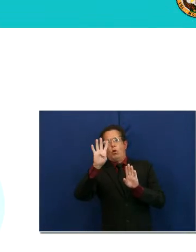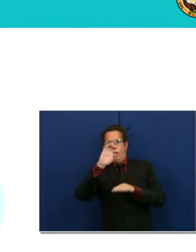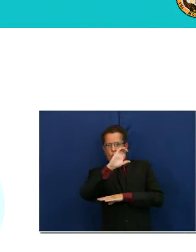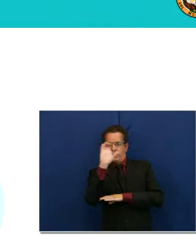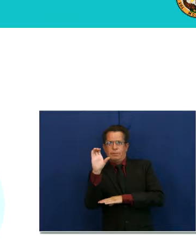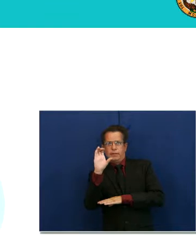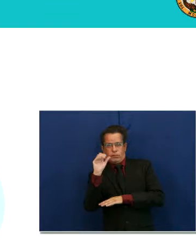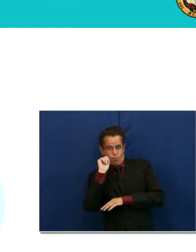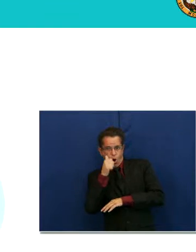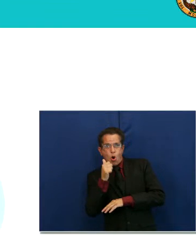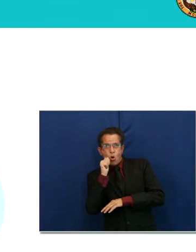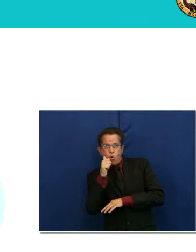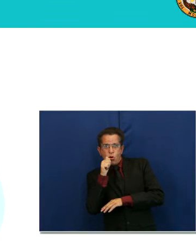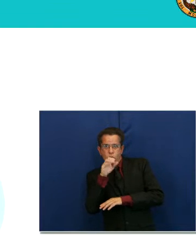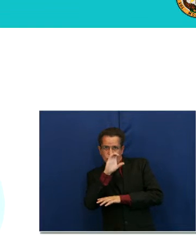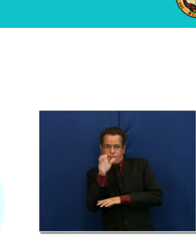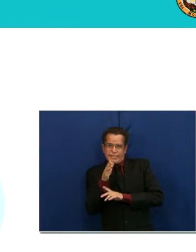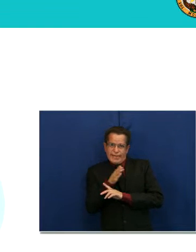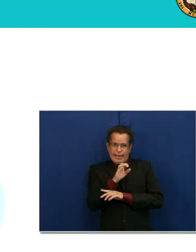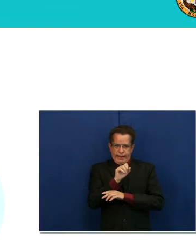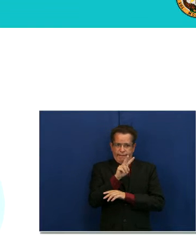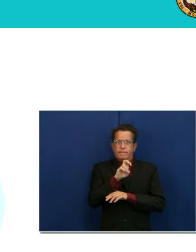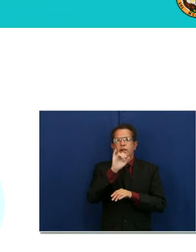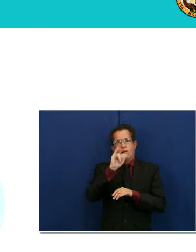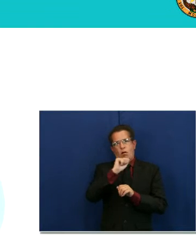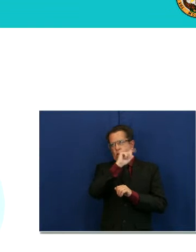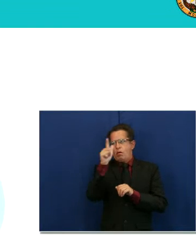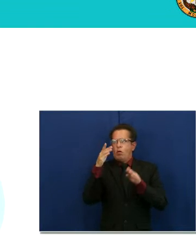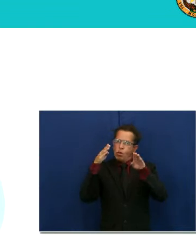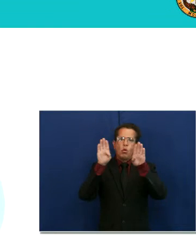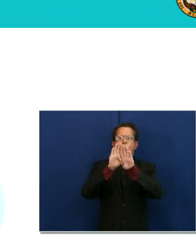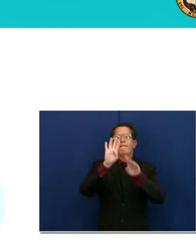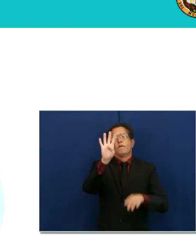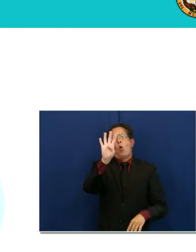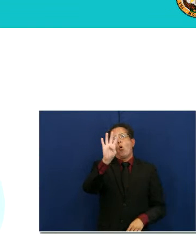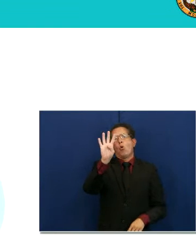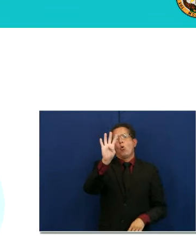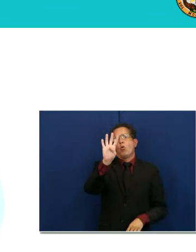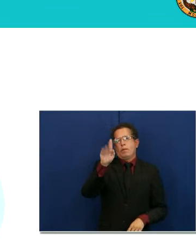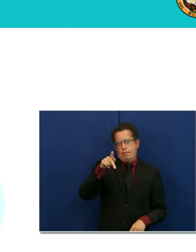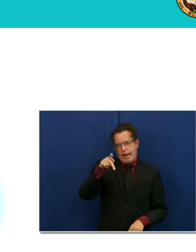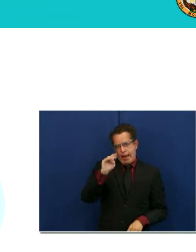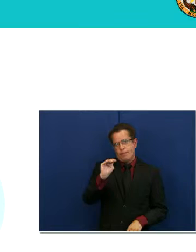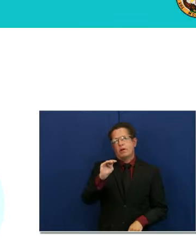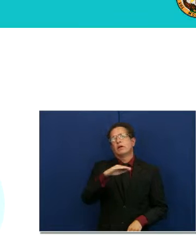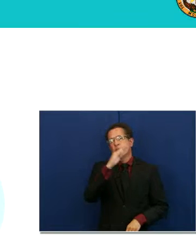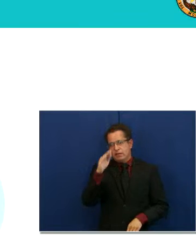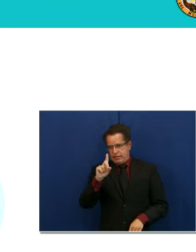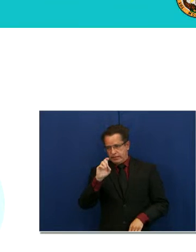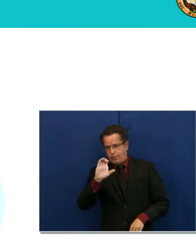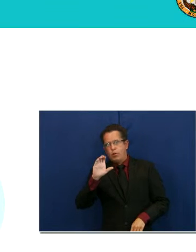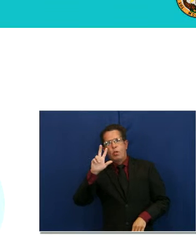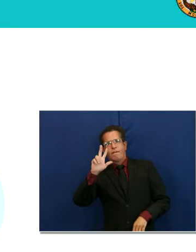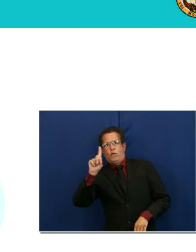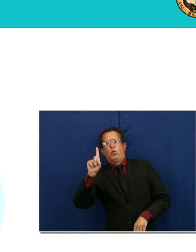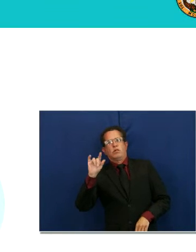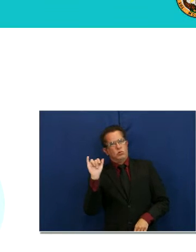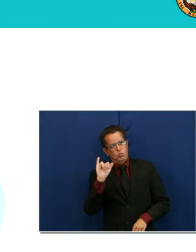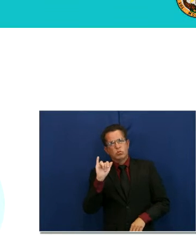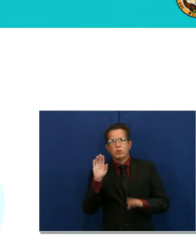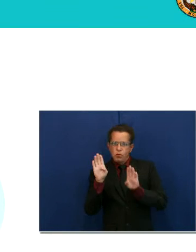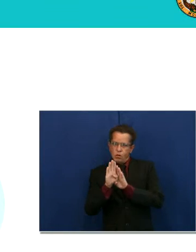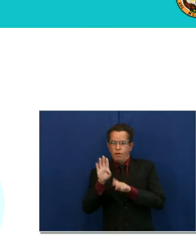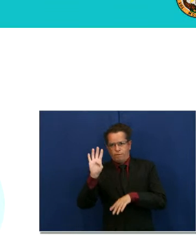Eve, that's tomorrow, all sites will close at 4 p.m., and that'll be true on December 31st also. On